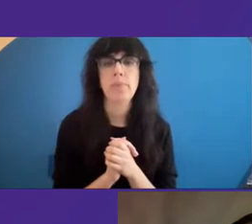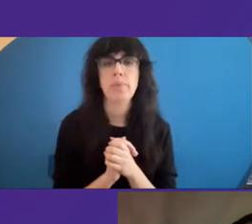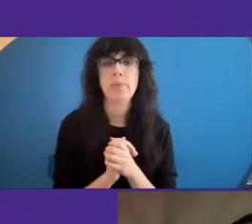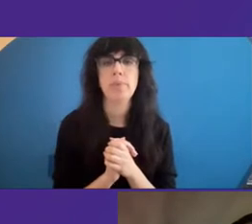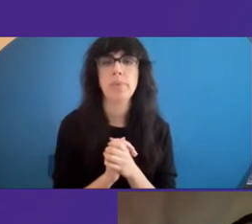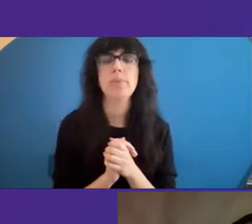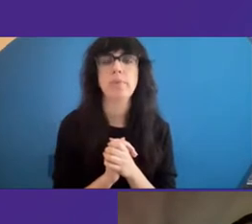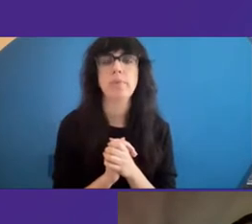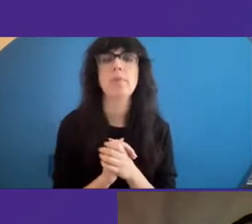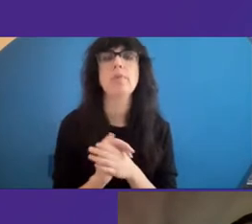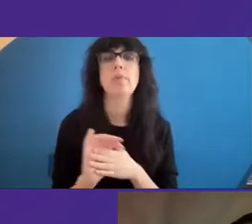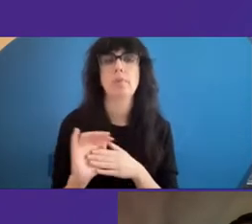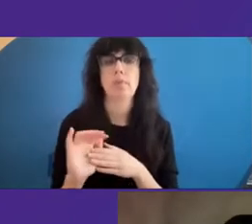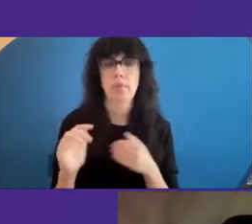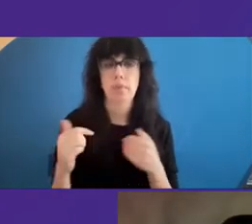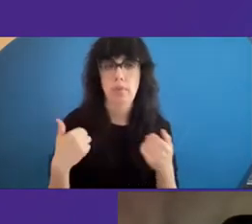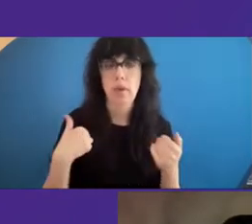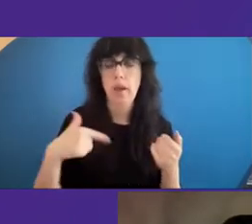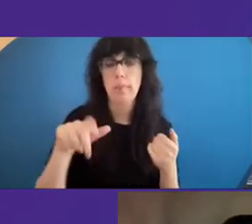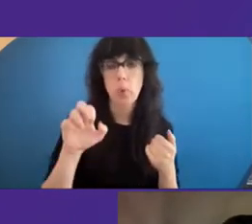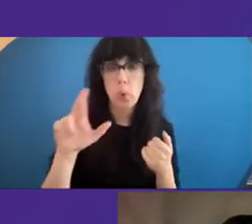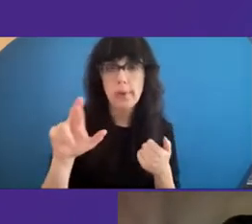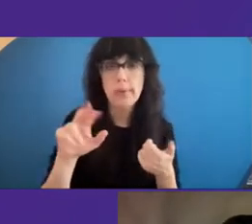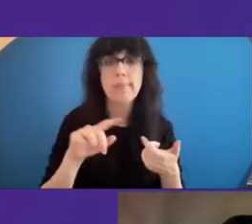queer and disabled.